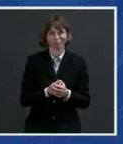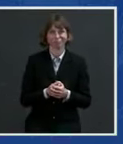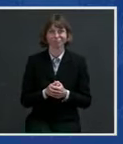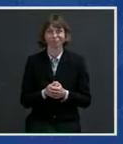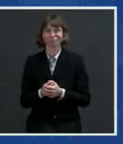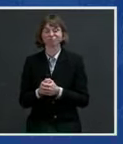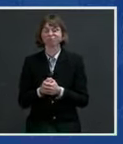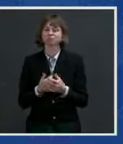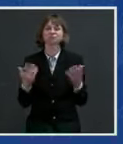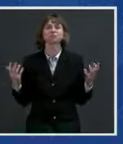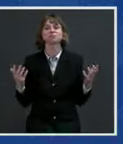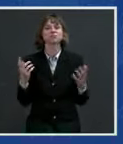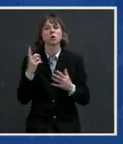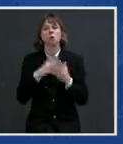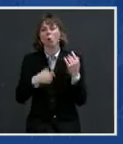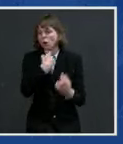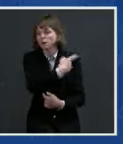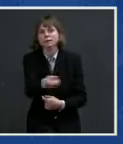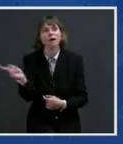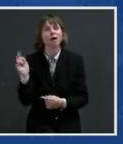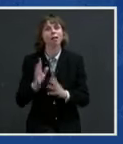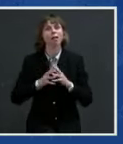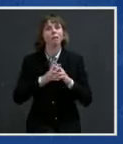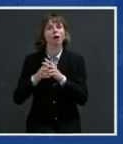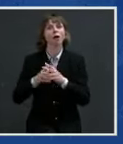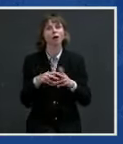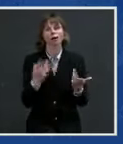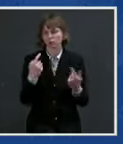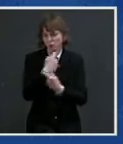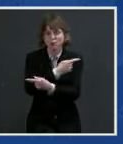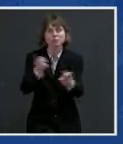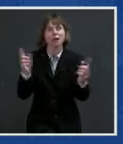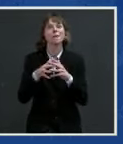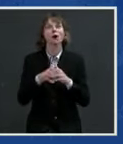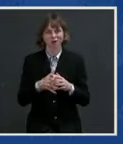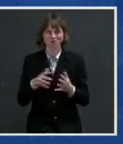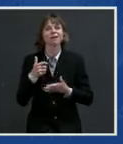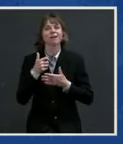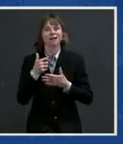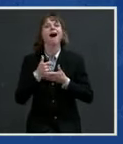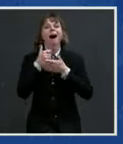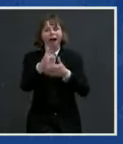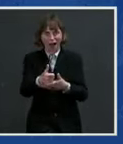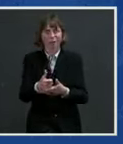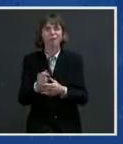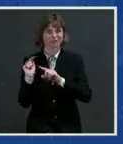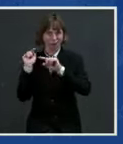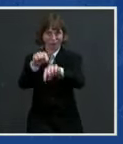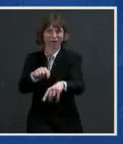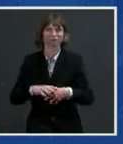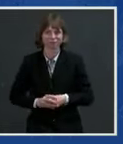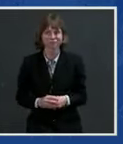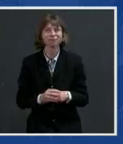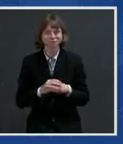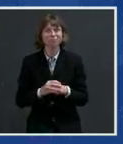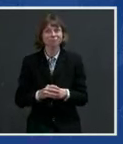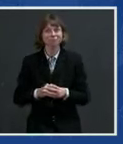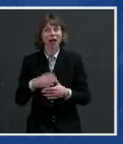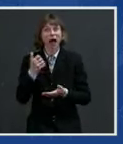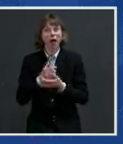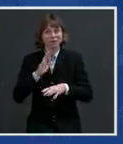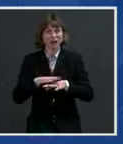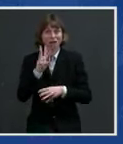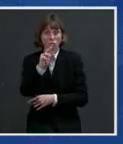What do we say to America? We say to America, help is on the way. Help is on the way. You will